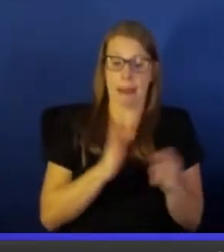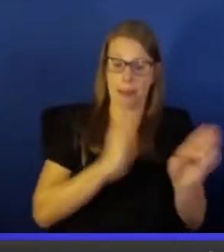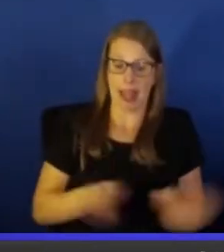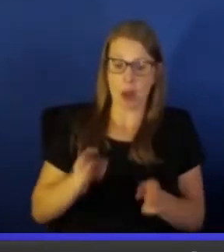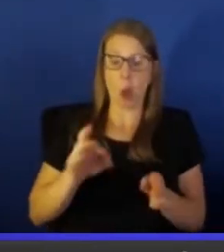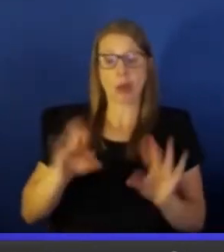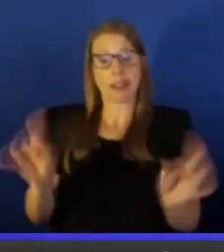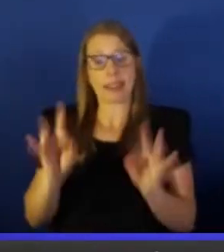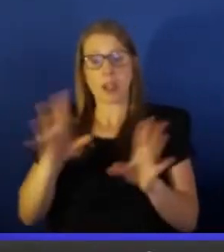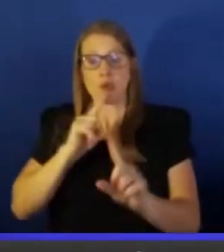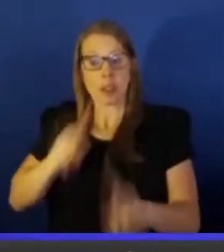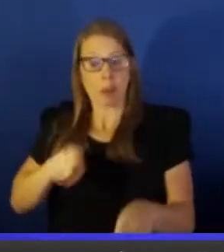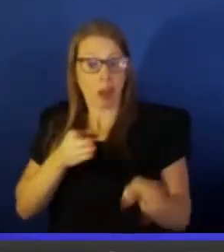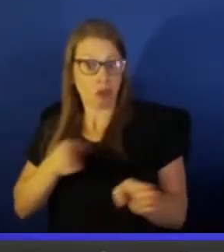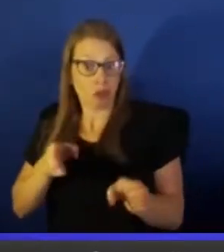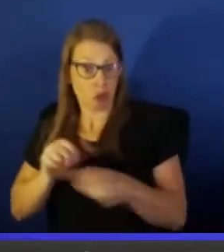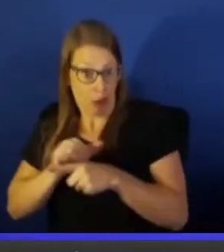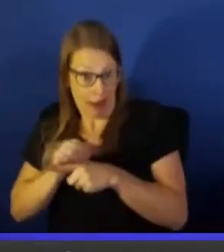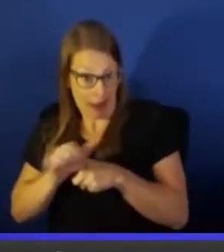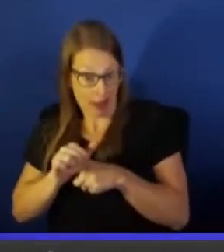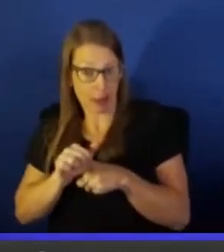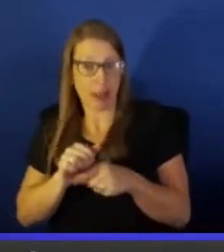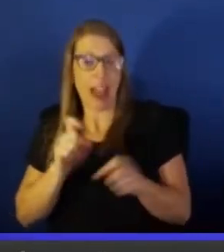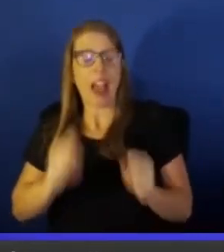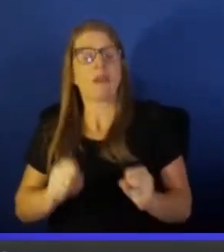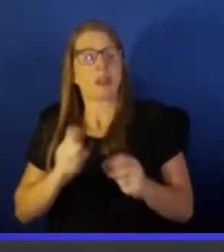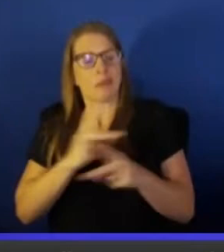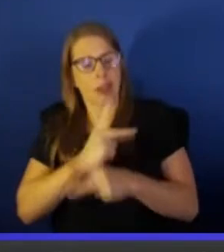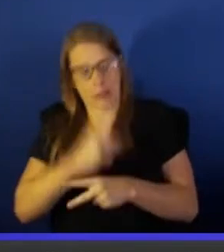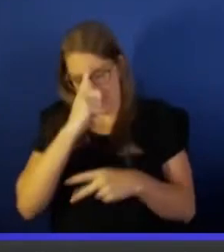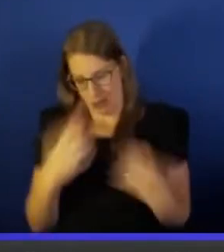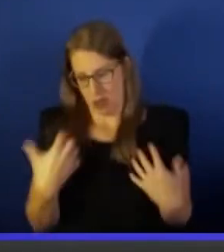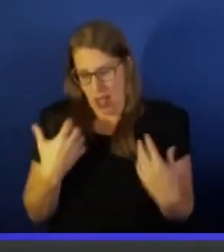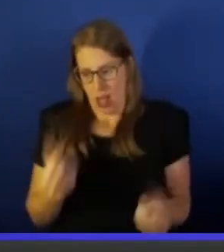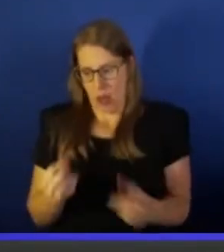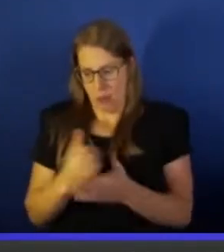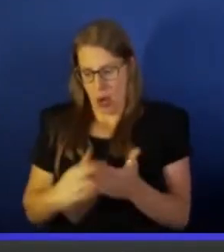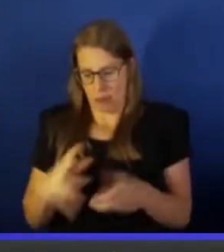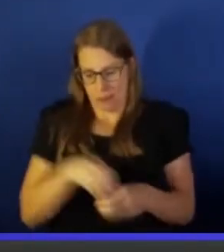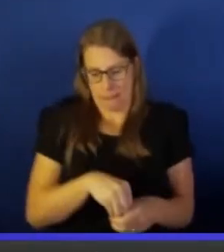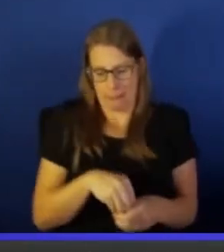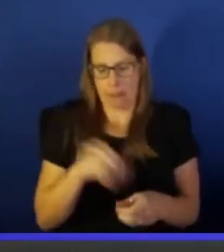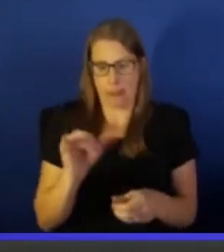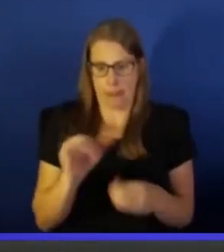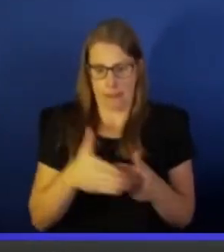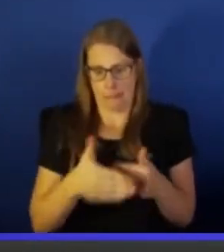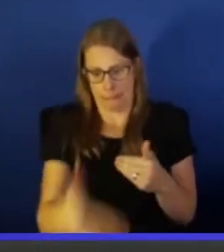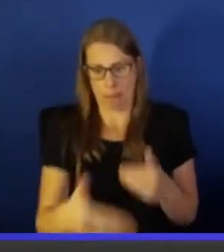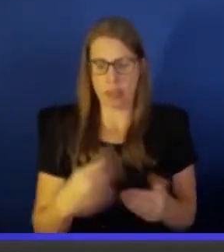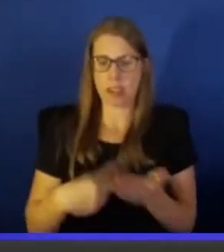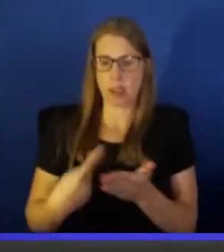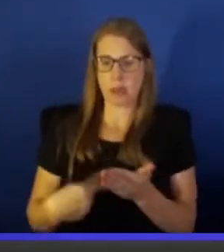we have to really consider the mental health component of that going forward. We realize that sometimes we get caught up in the